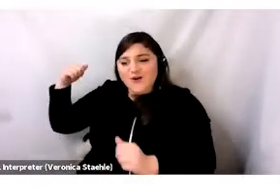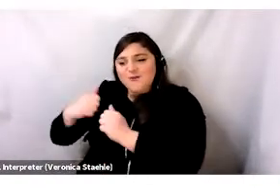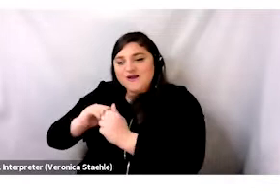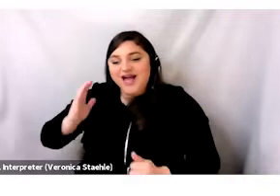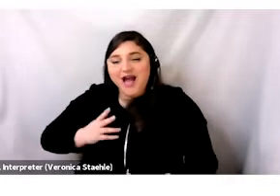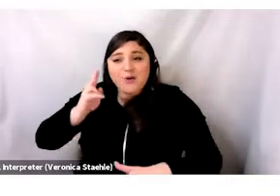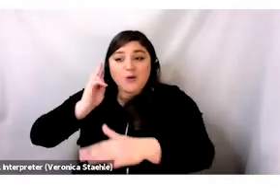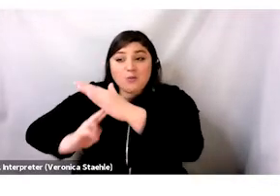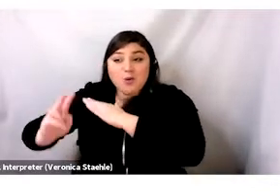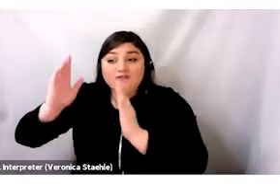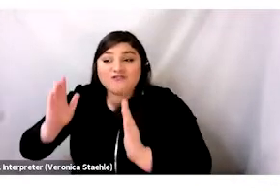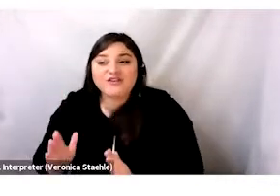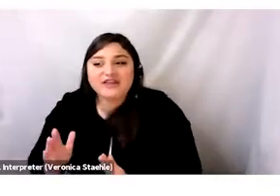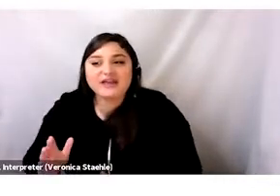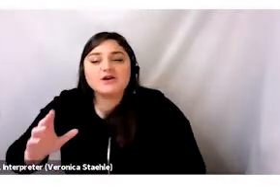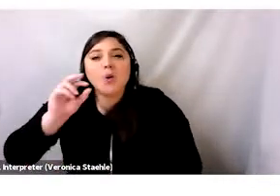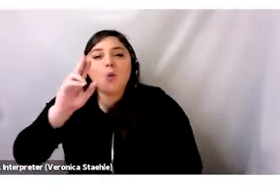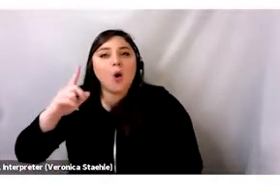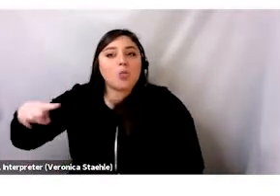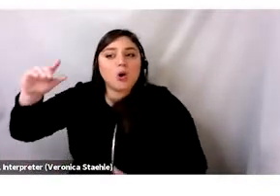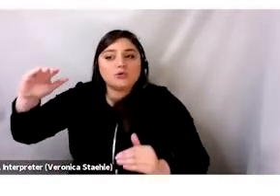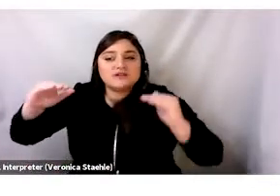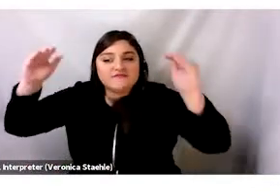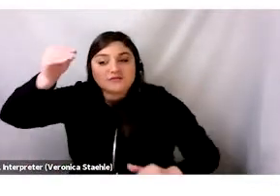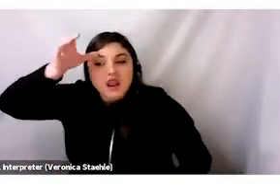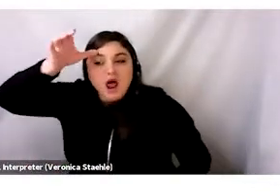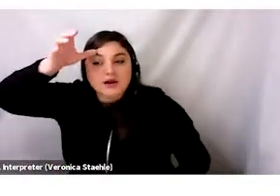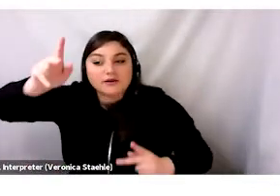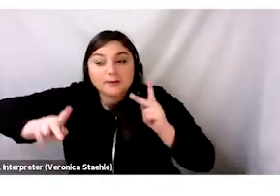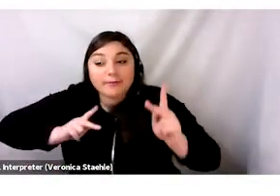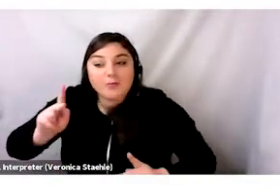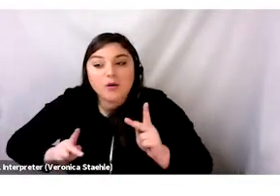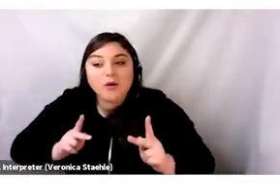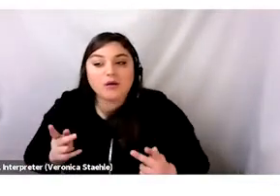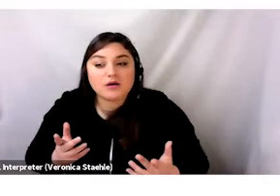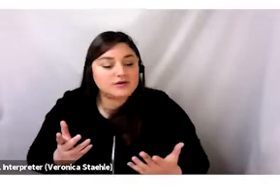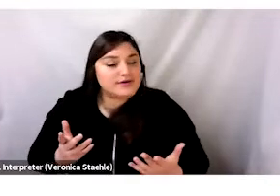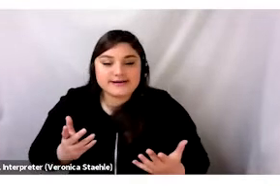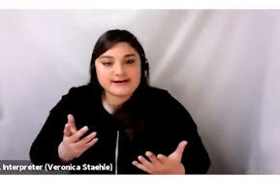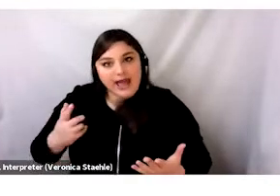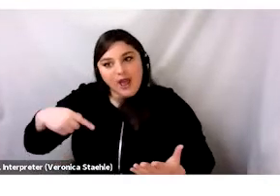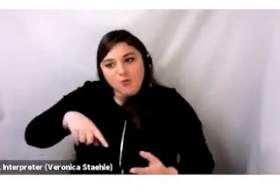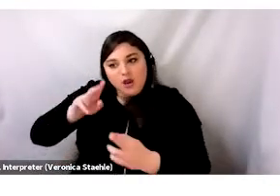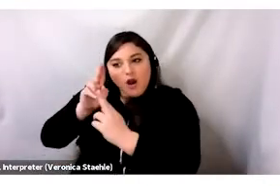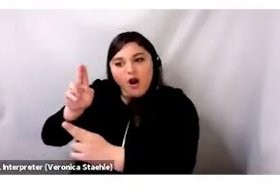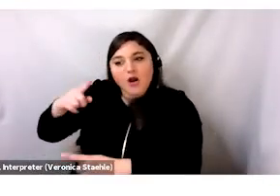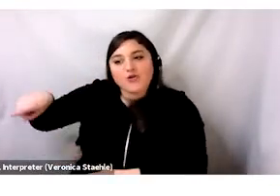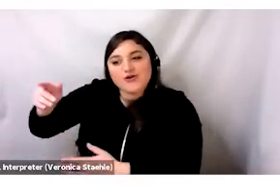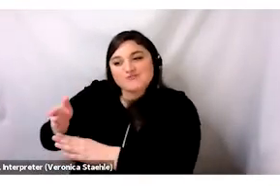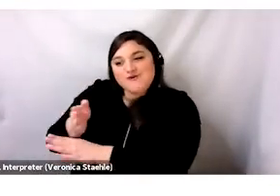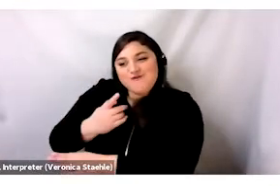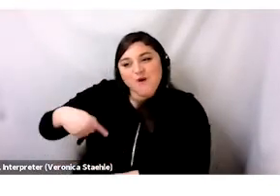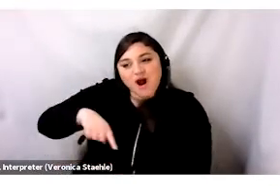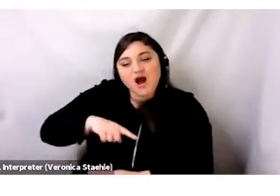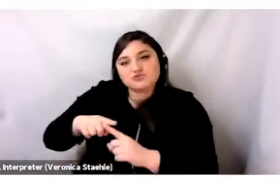prophets or extremely advanced enlightened beings. We honor those who came before us by naming